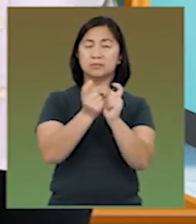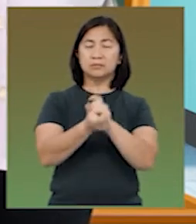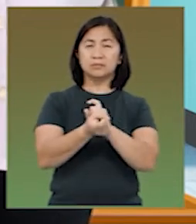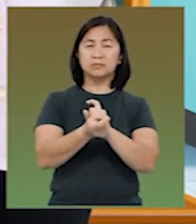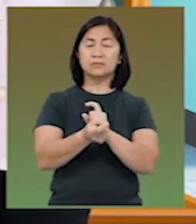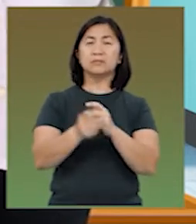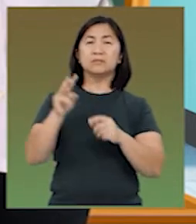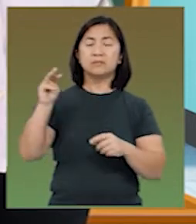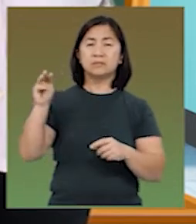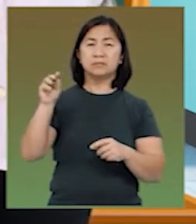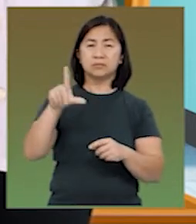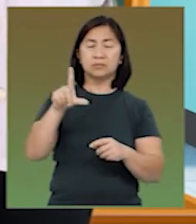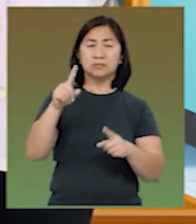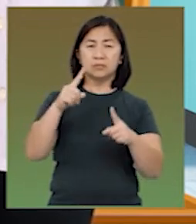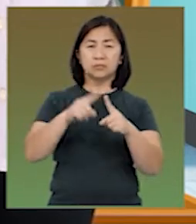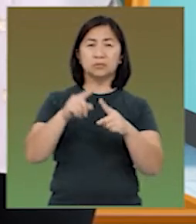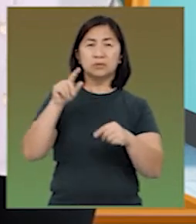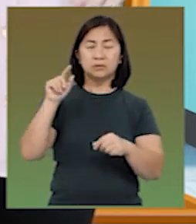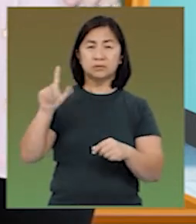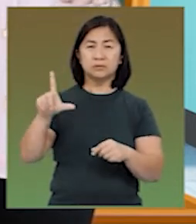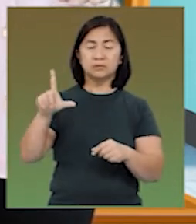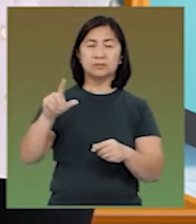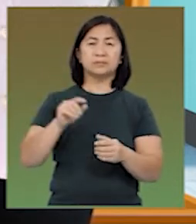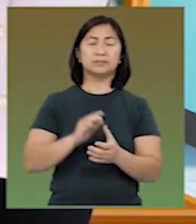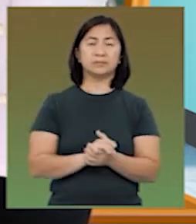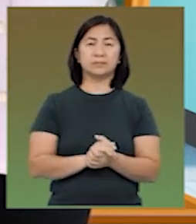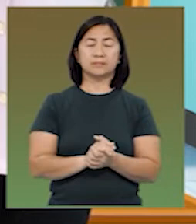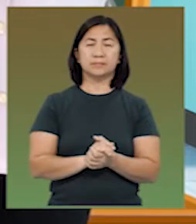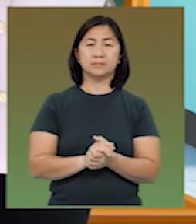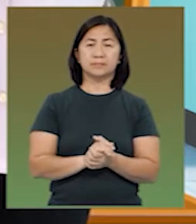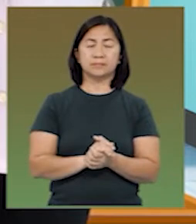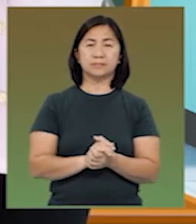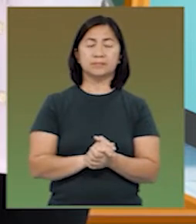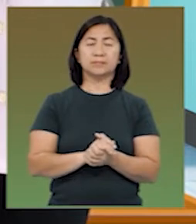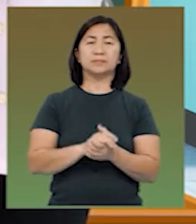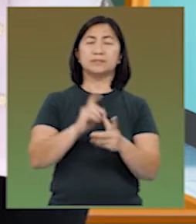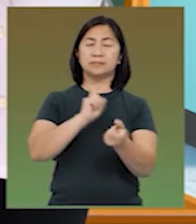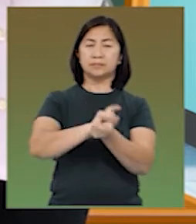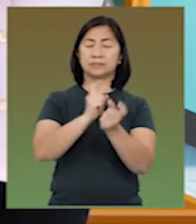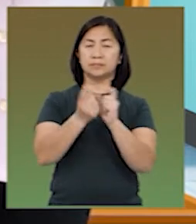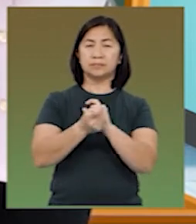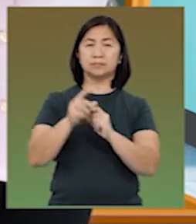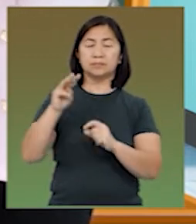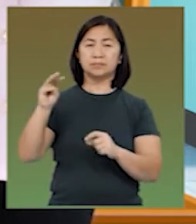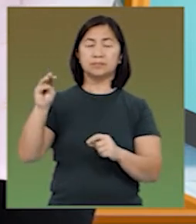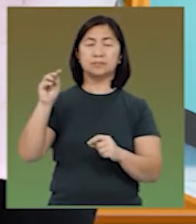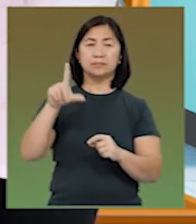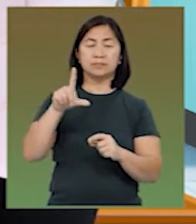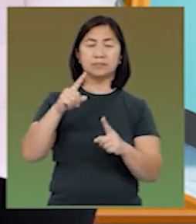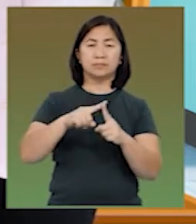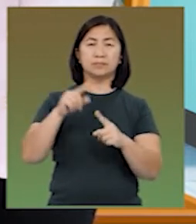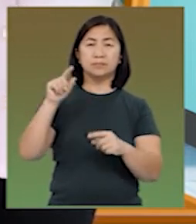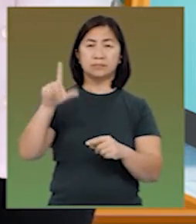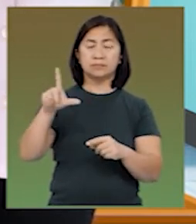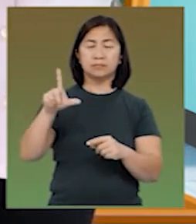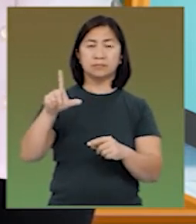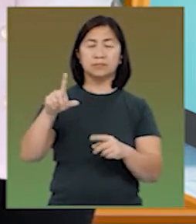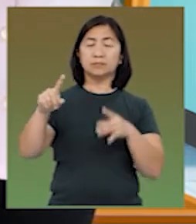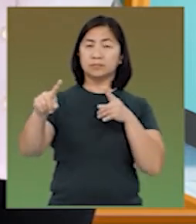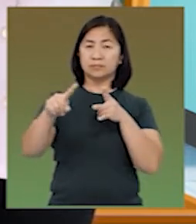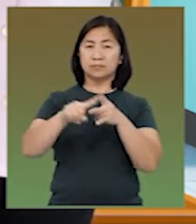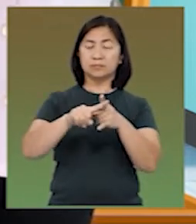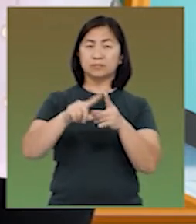ang pag-convert ng milliliter sa liter? To convert milliliter to